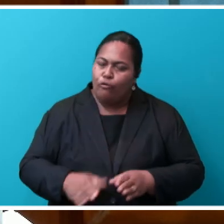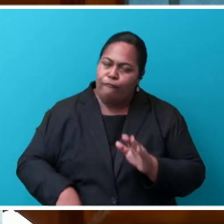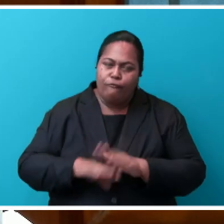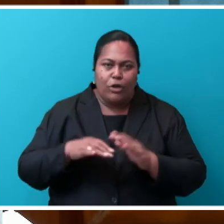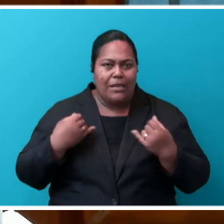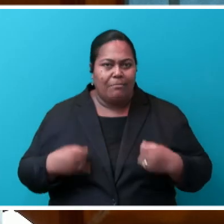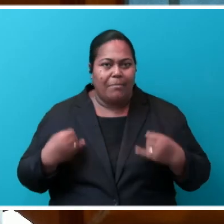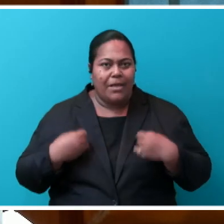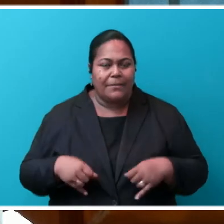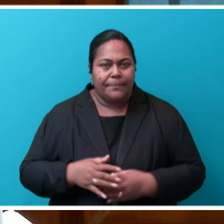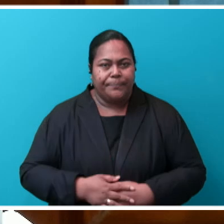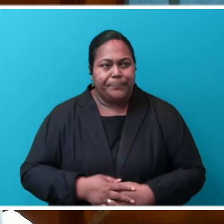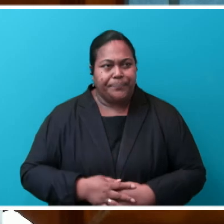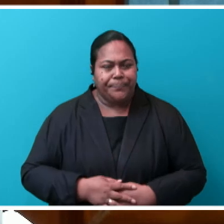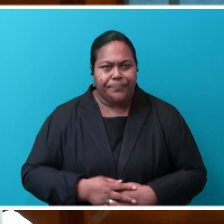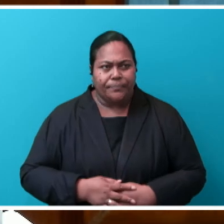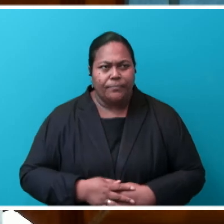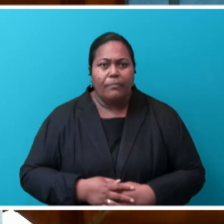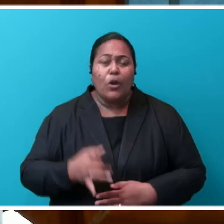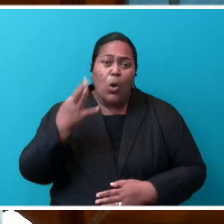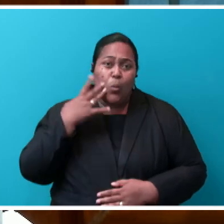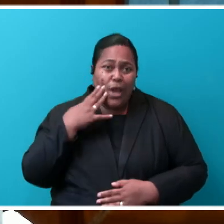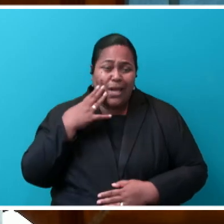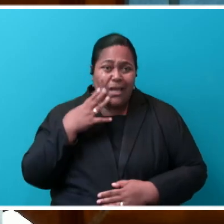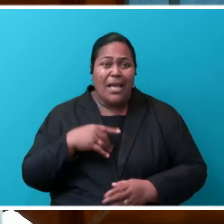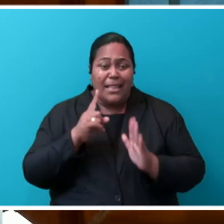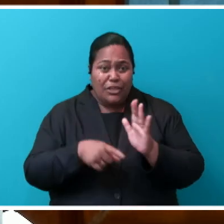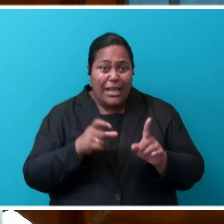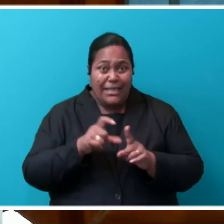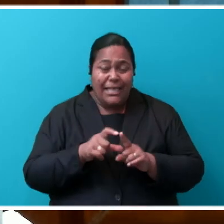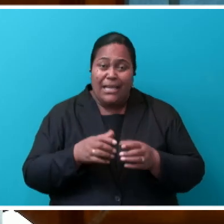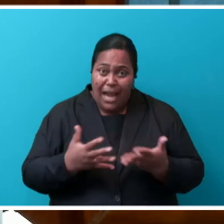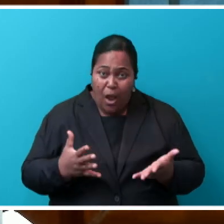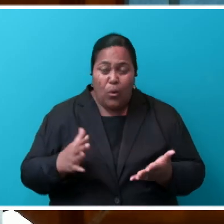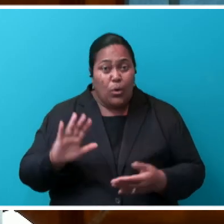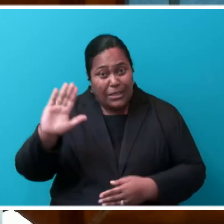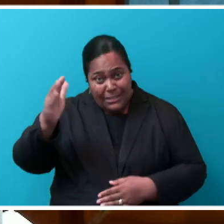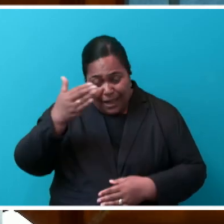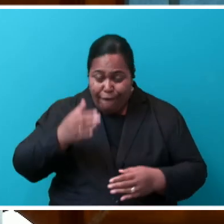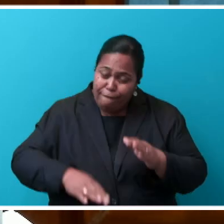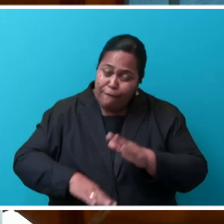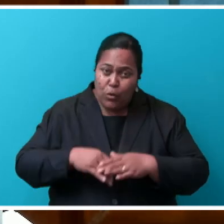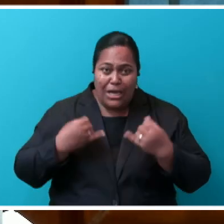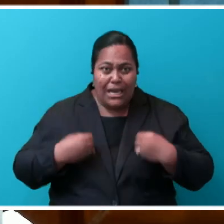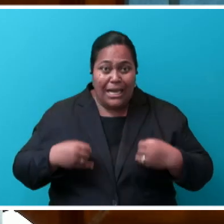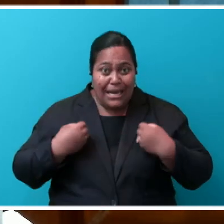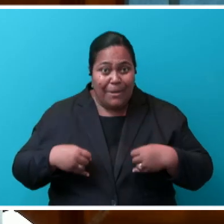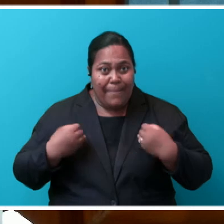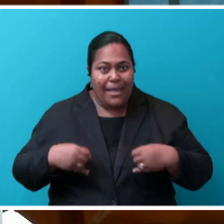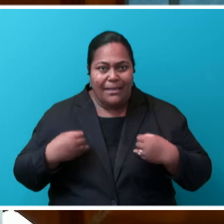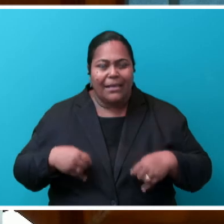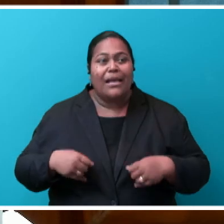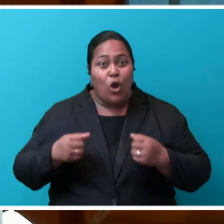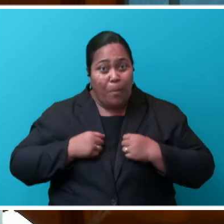sir, it is intended that once the JEE outcome is fully implemented, a detailed report will be provided to Cabinet